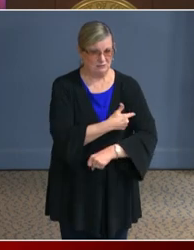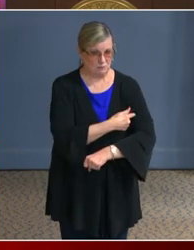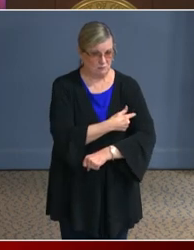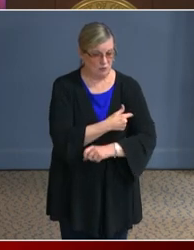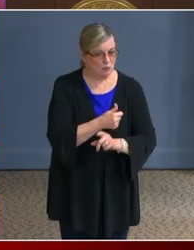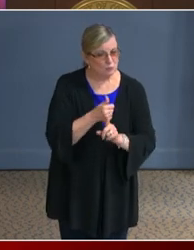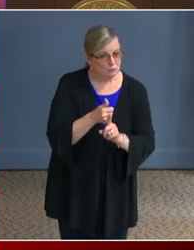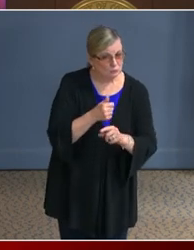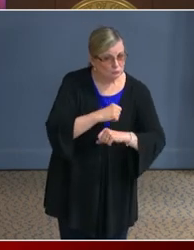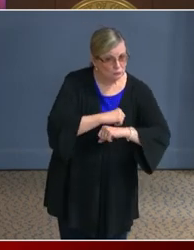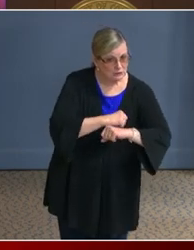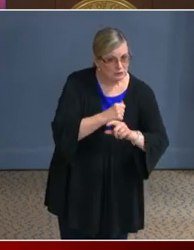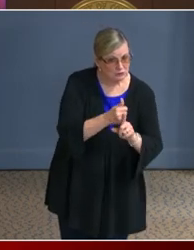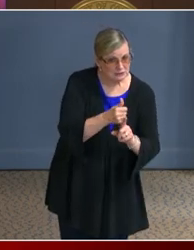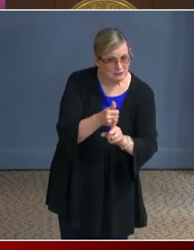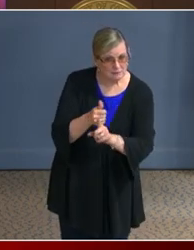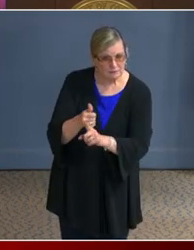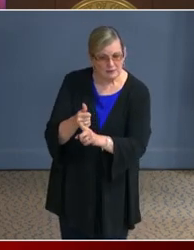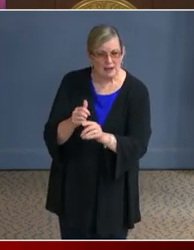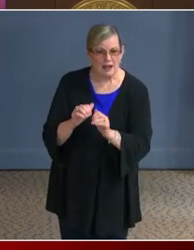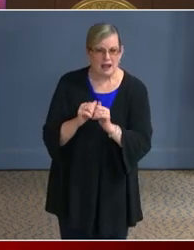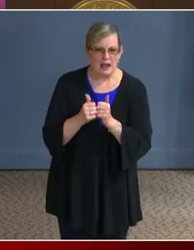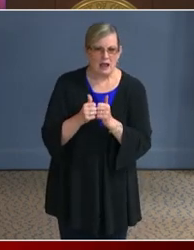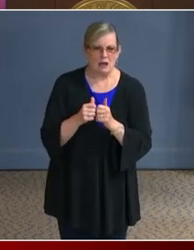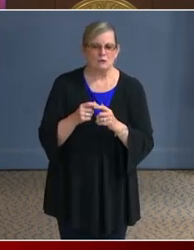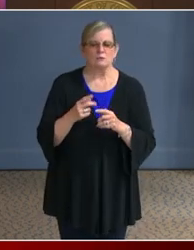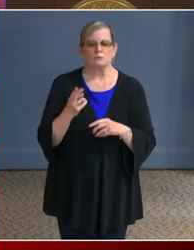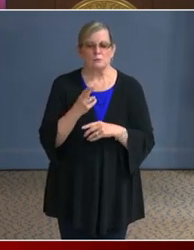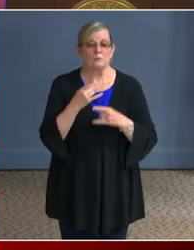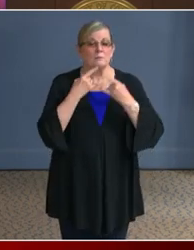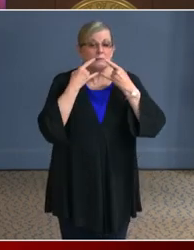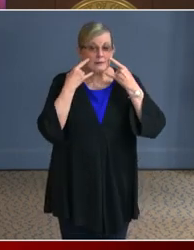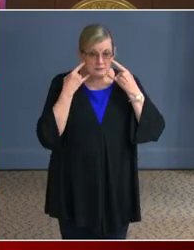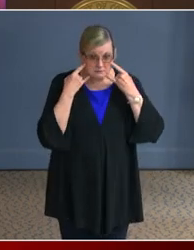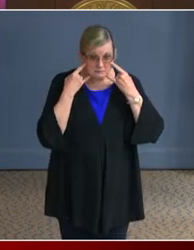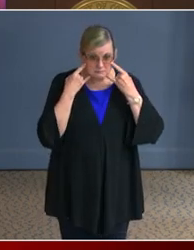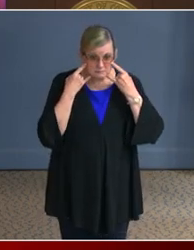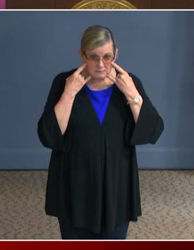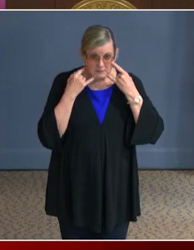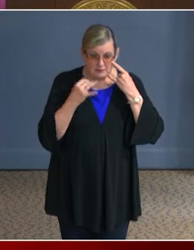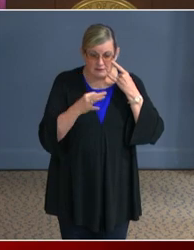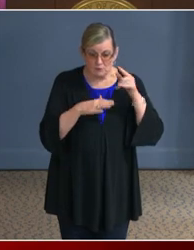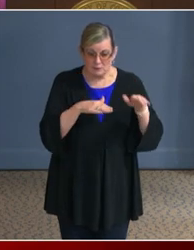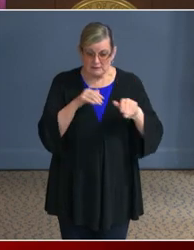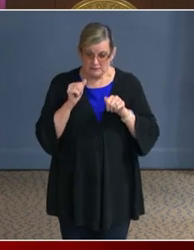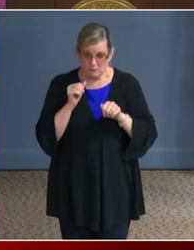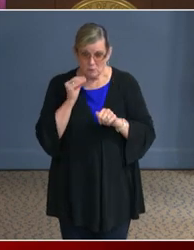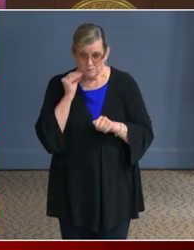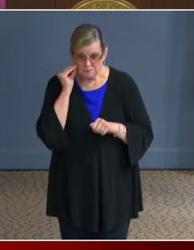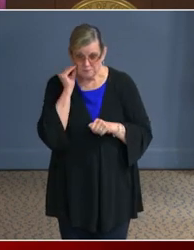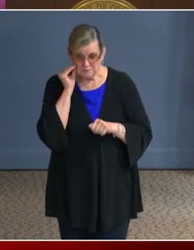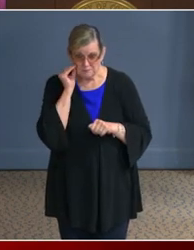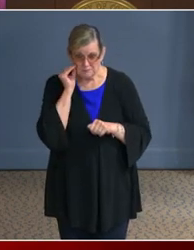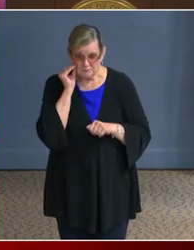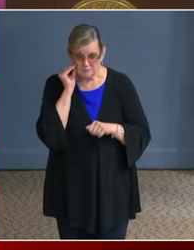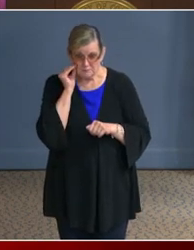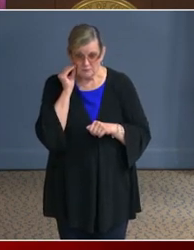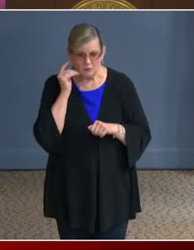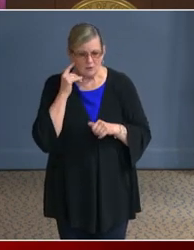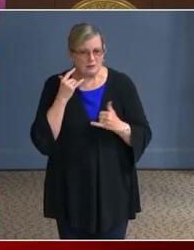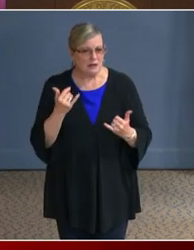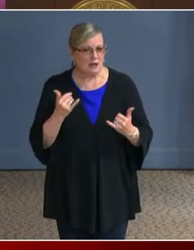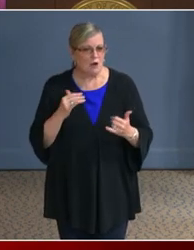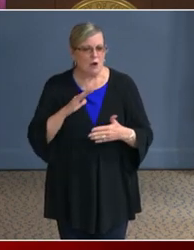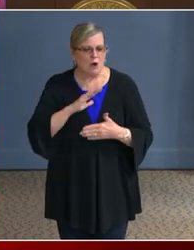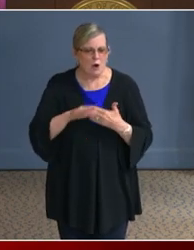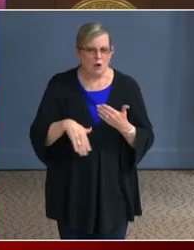and other people by continuing to wear your mask if you leave home. And for now, all people are